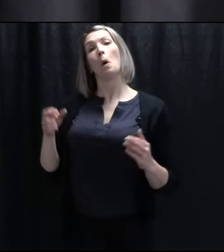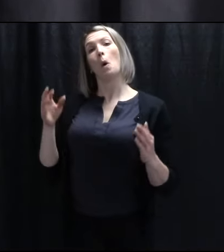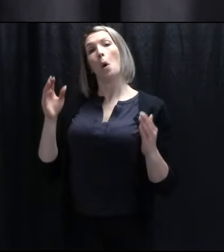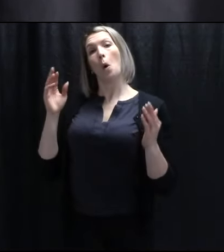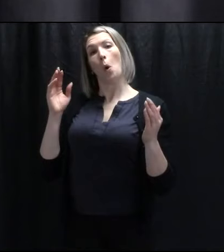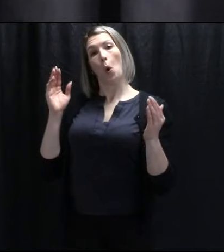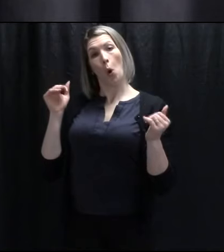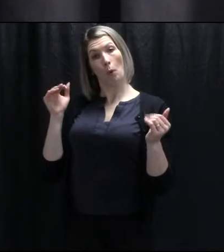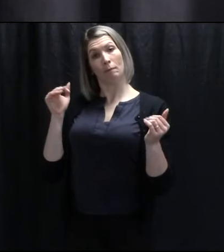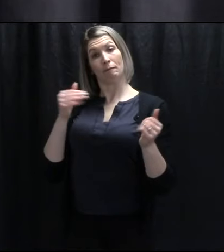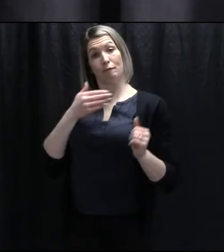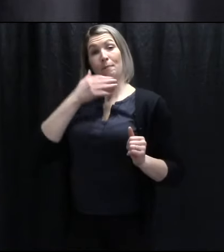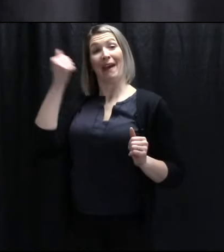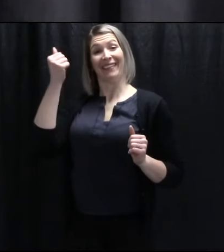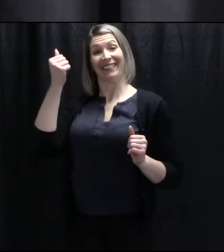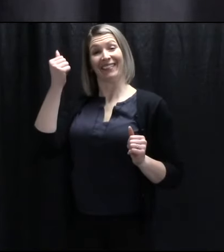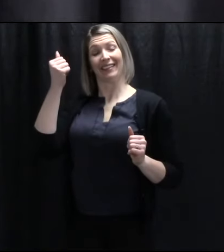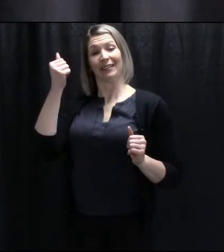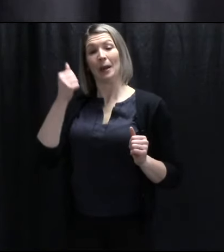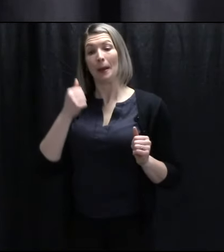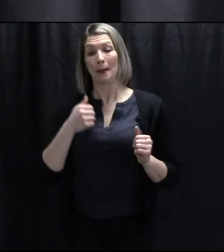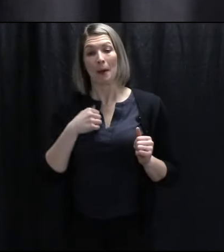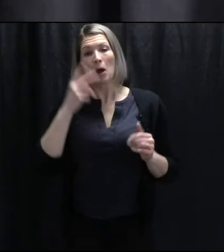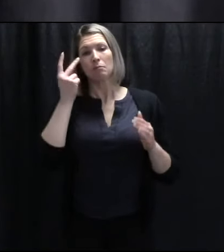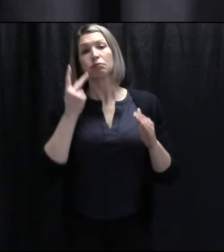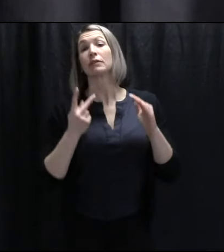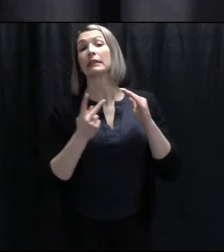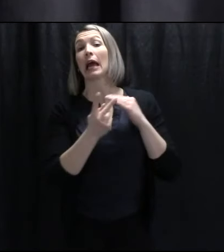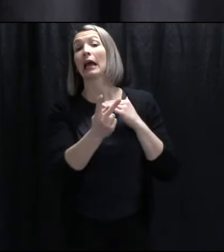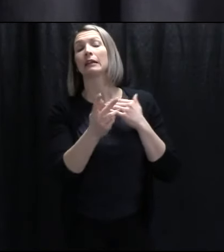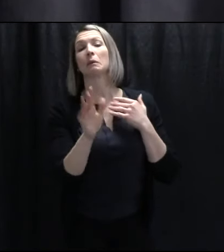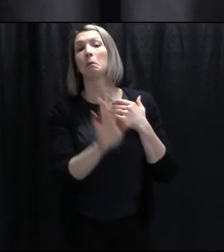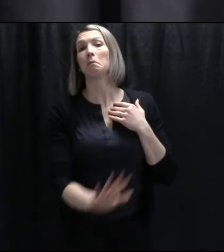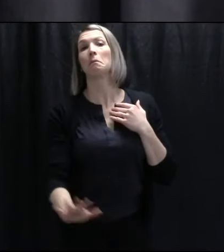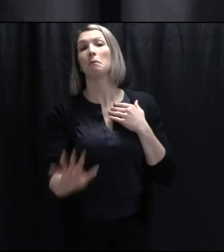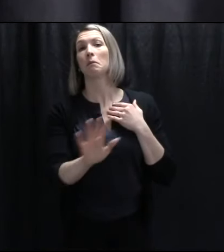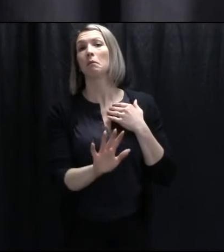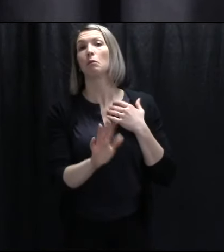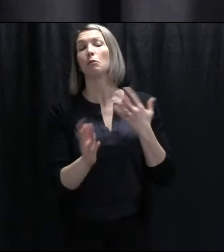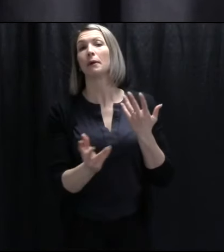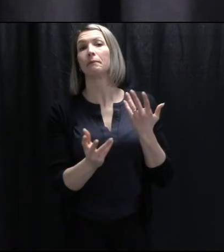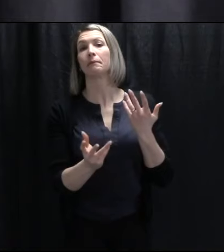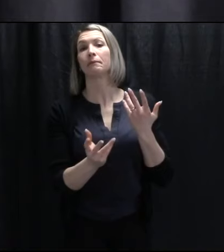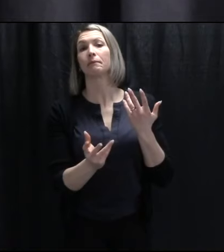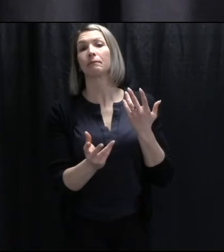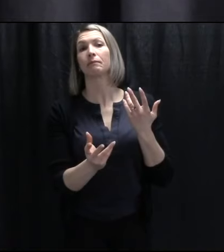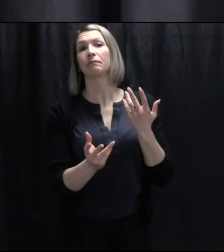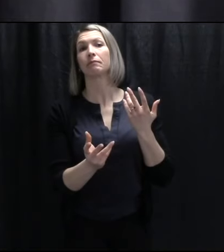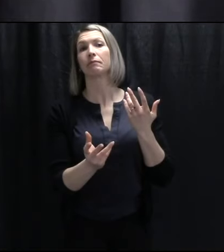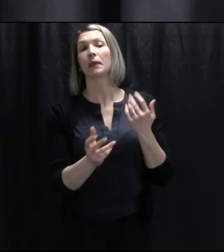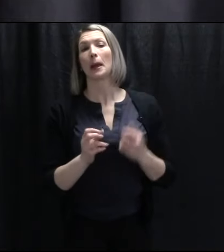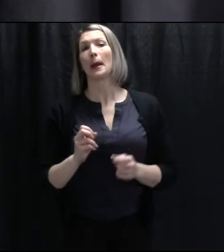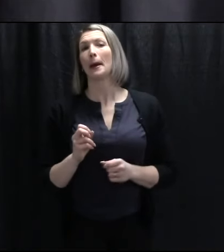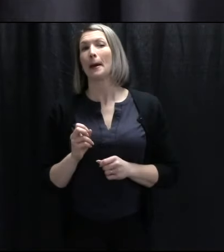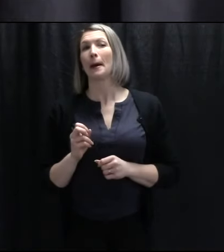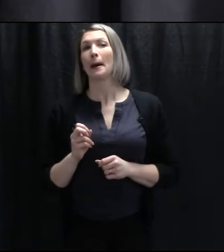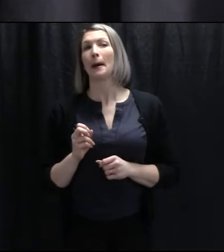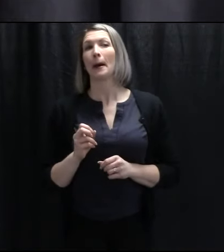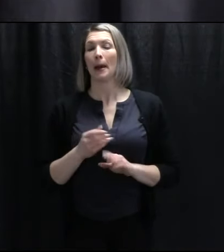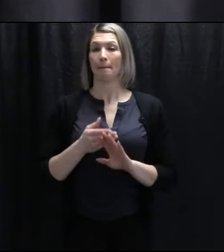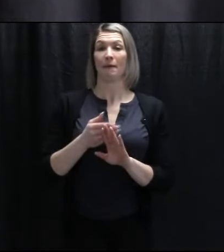and planning for the worst. I would suspect, quite honestly, that we would not be back to normal by